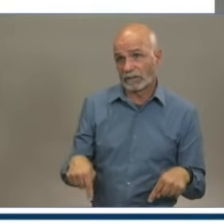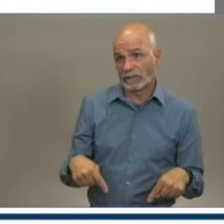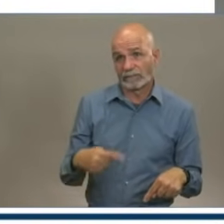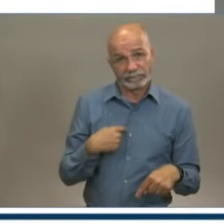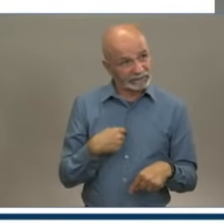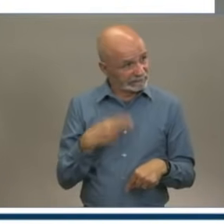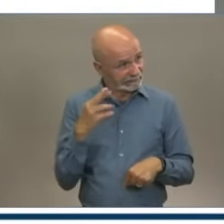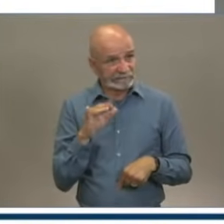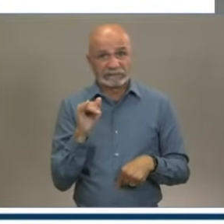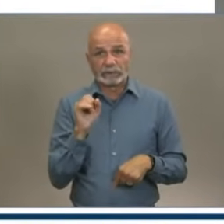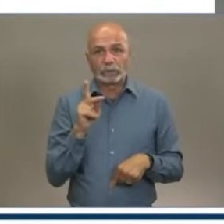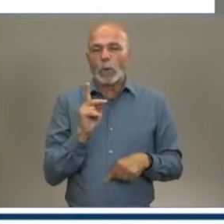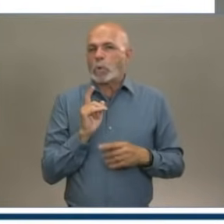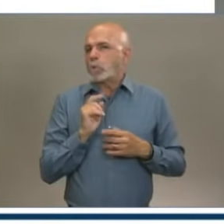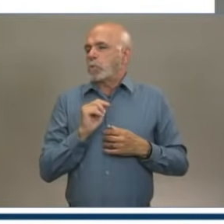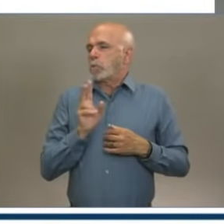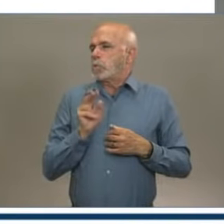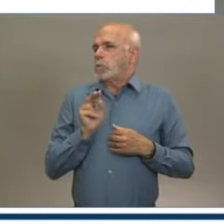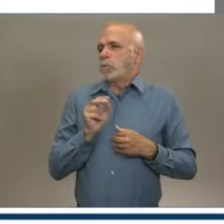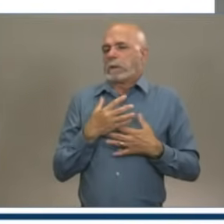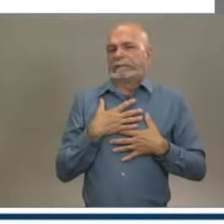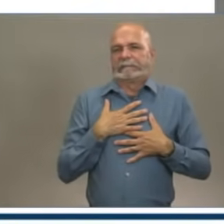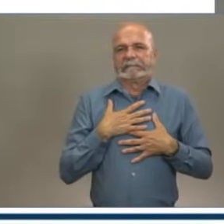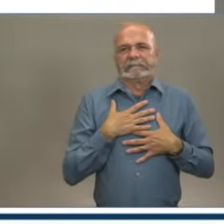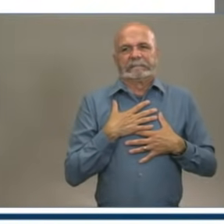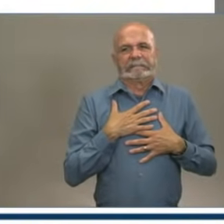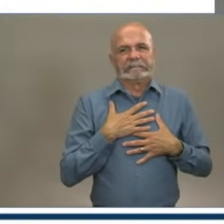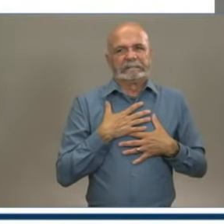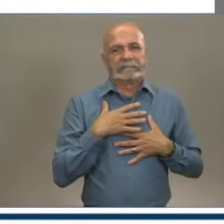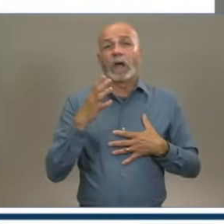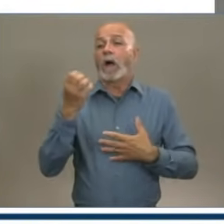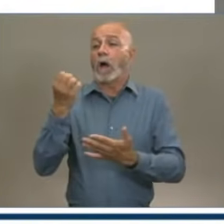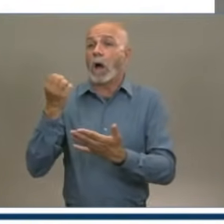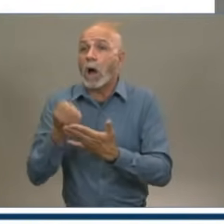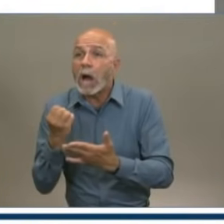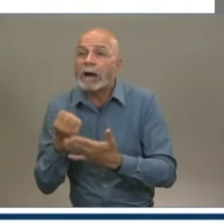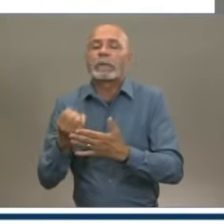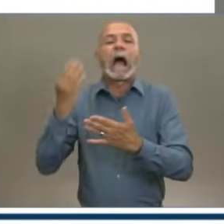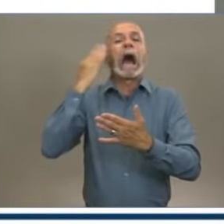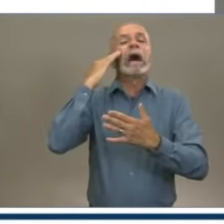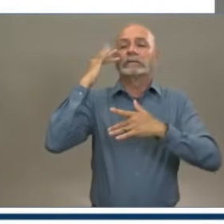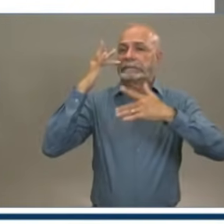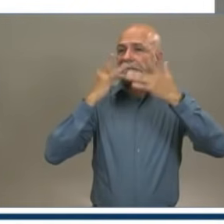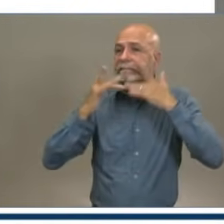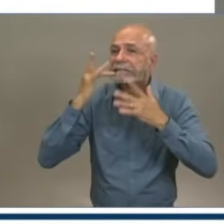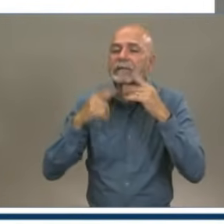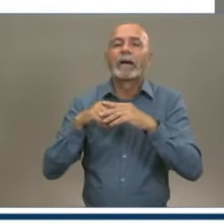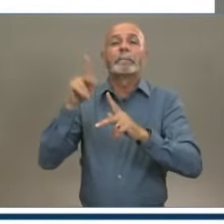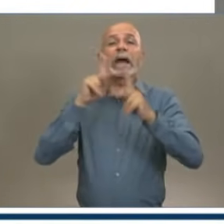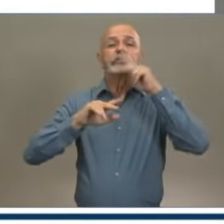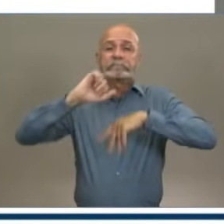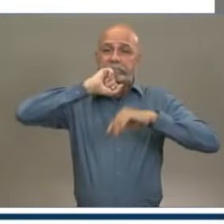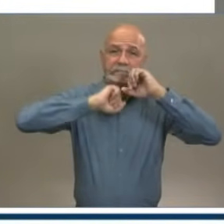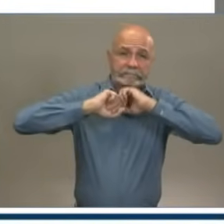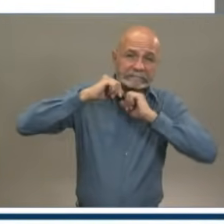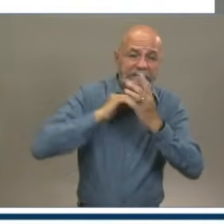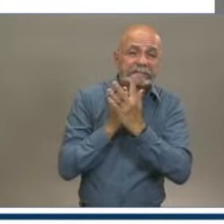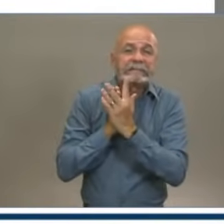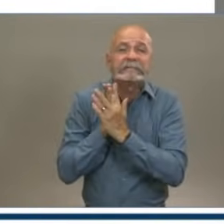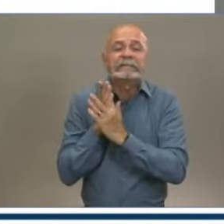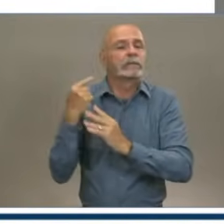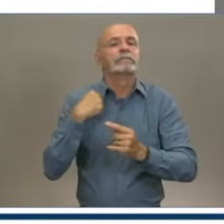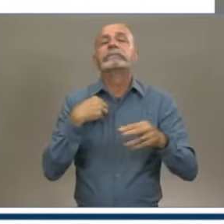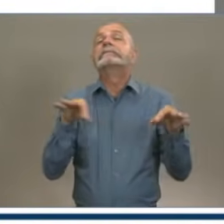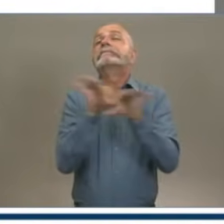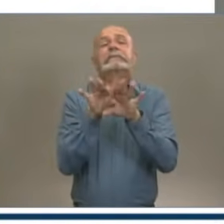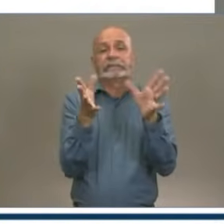Our people, our healthcare system, and our economy have been through enough. So we'll continue our cautious approach to reopening while we